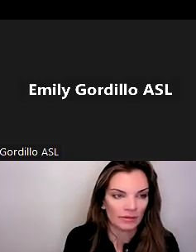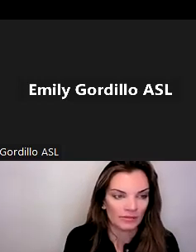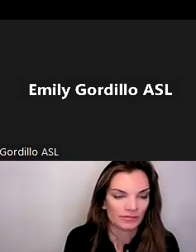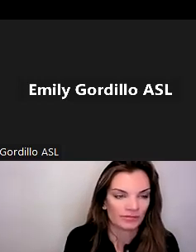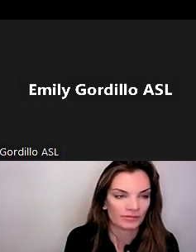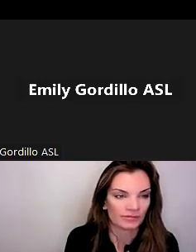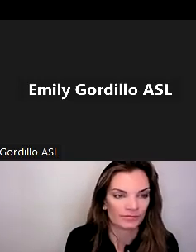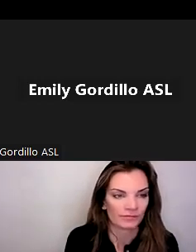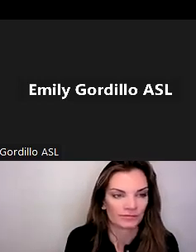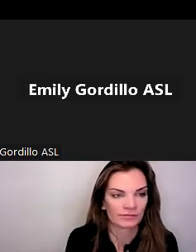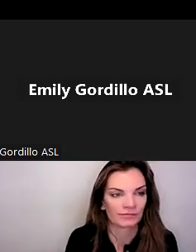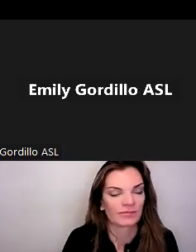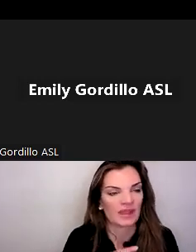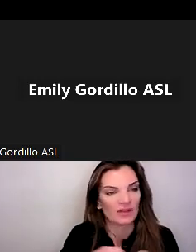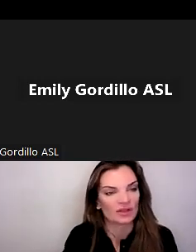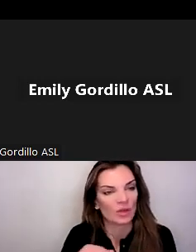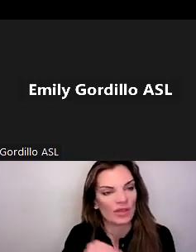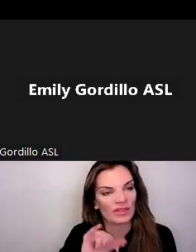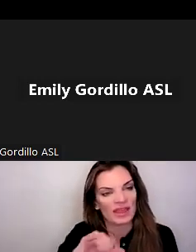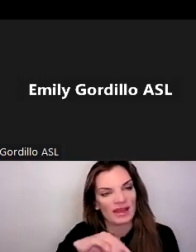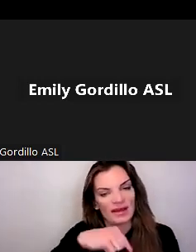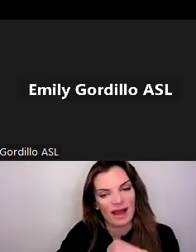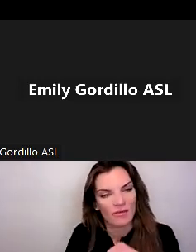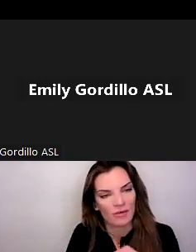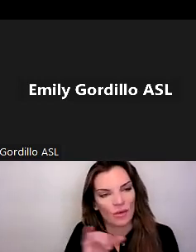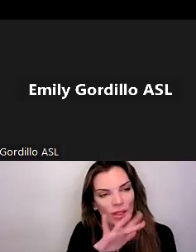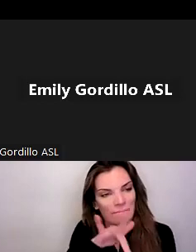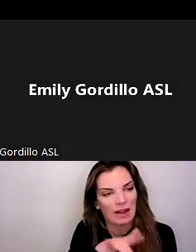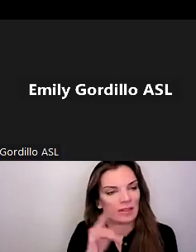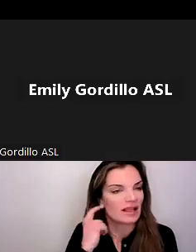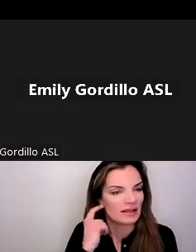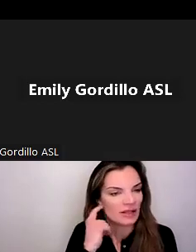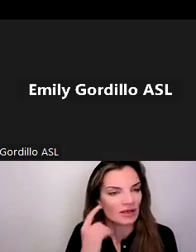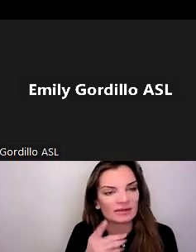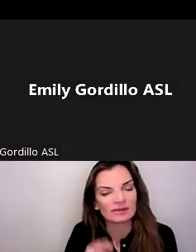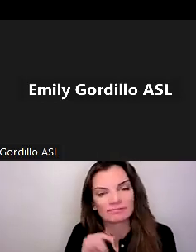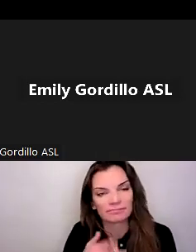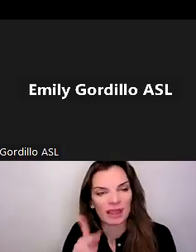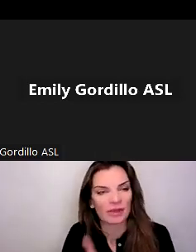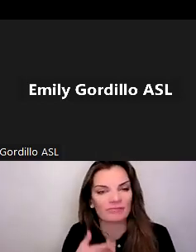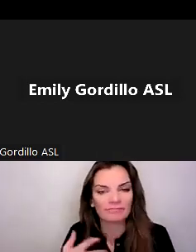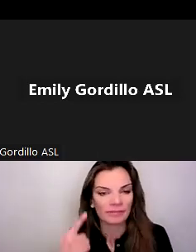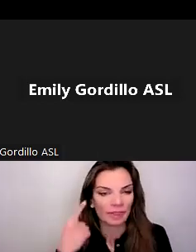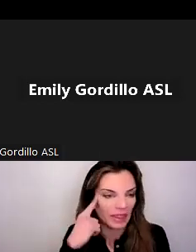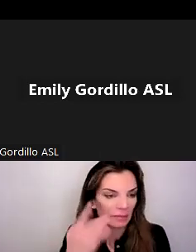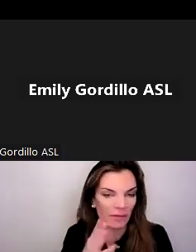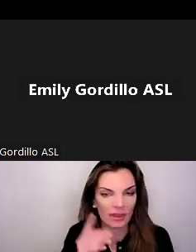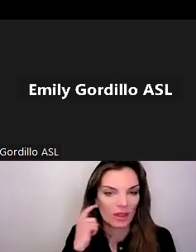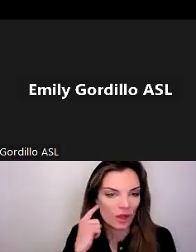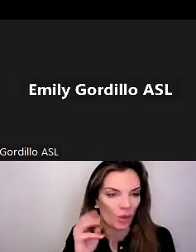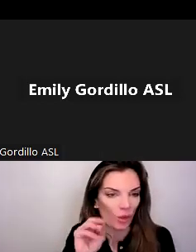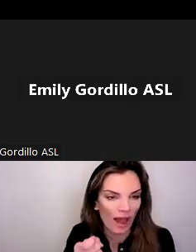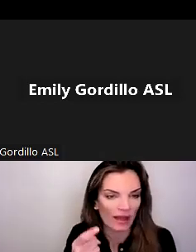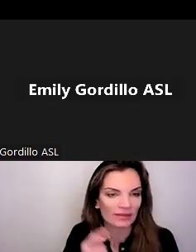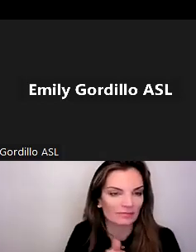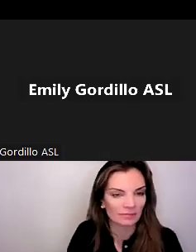middle ear. Sometimes those are very easily fixed. Earwax, the thing that everybody hopes is causing their hearing loss, which is not generally the only thing